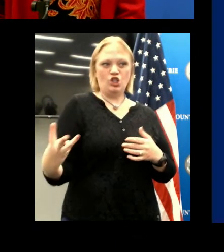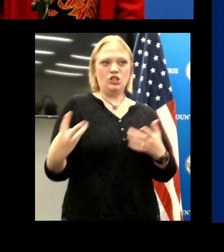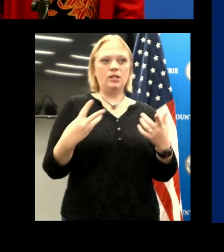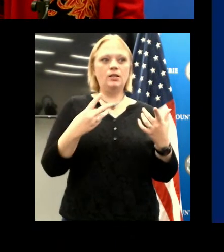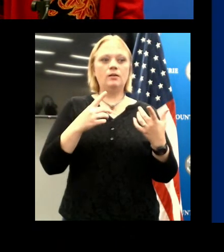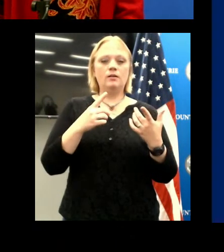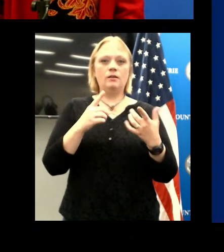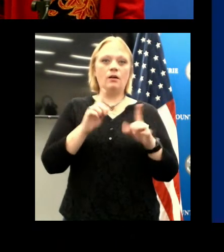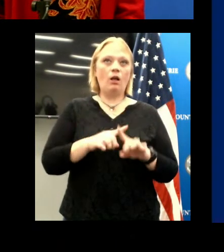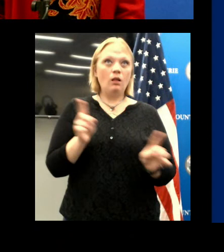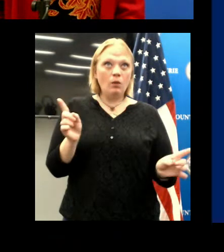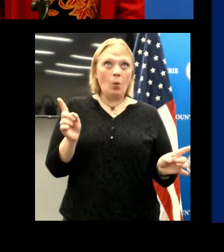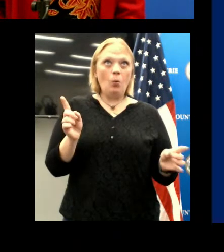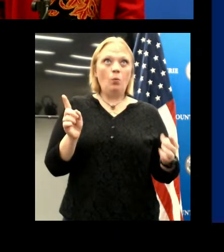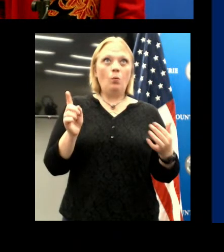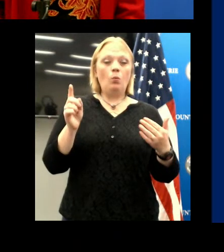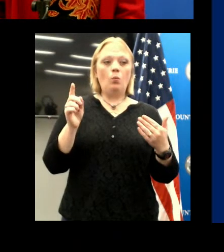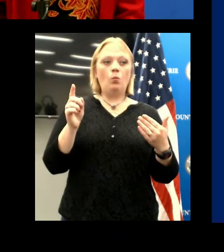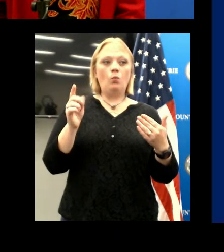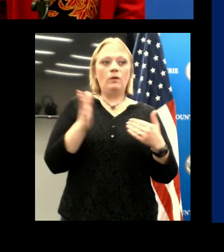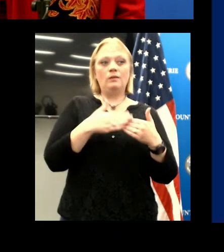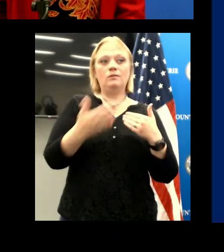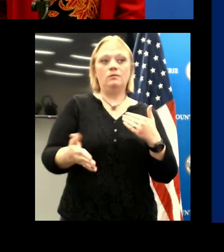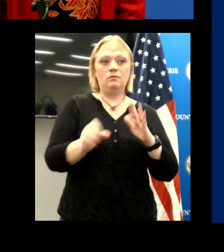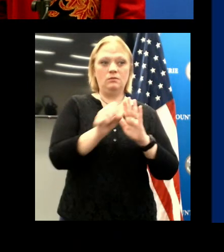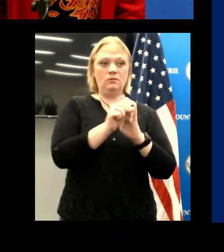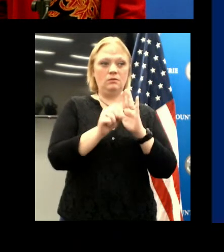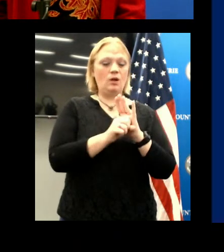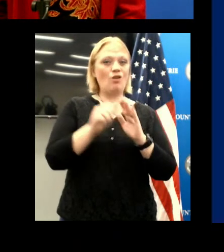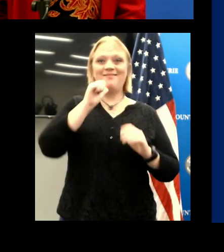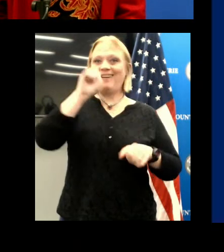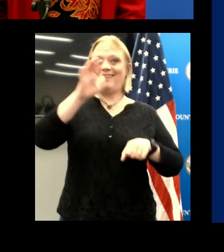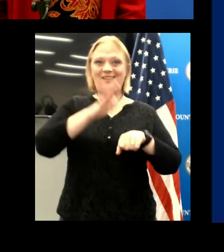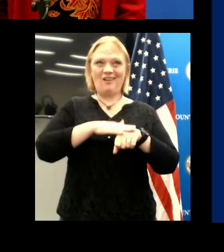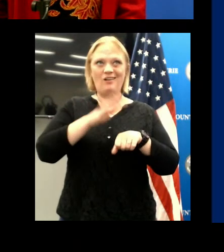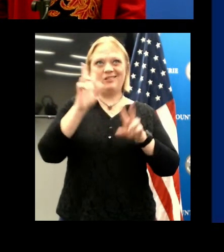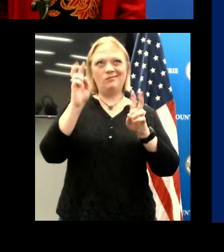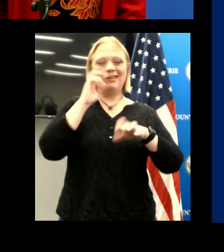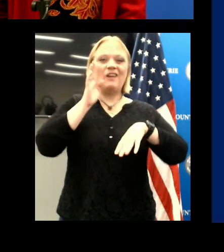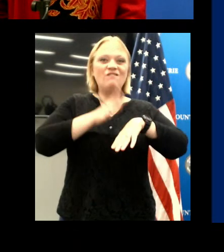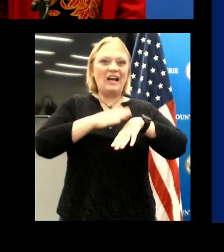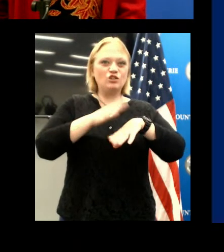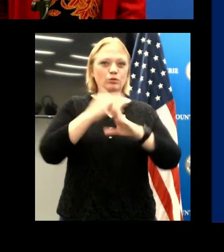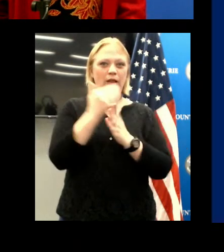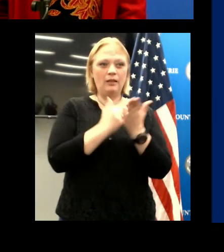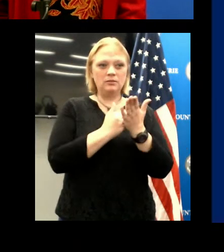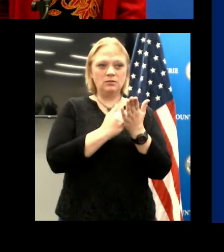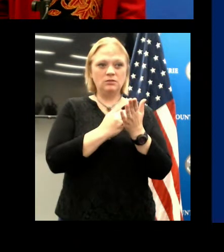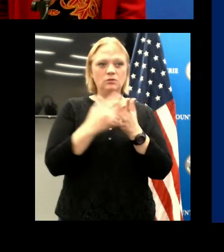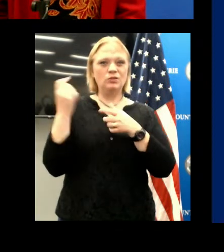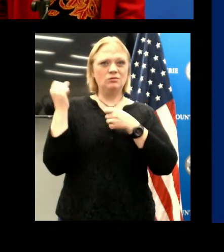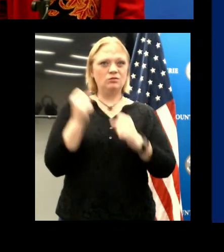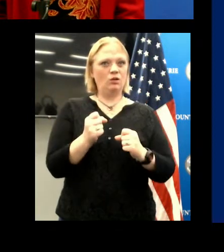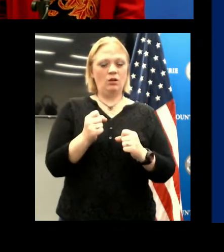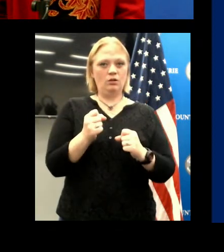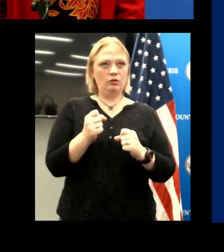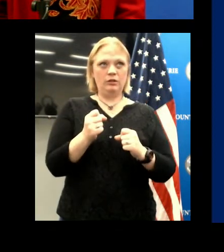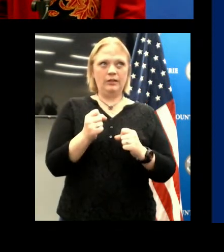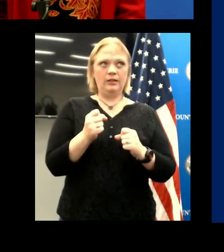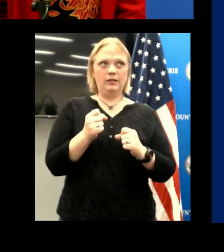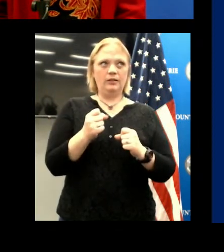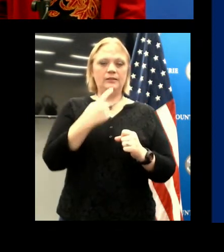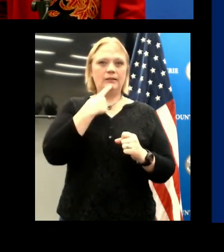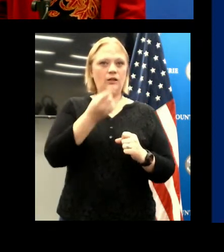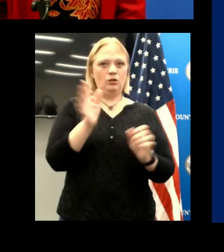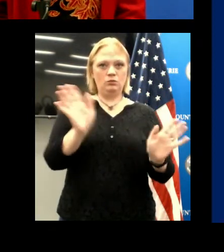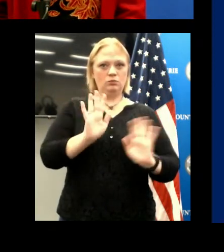Although the next states are not on the travel advisory list, we are strongly discouraging non-essential